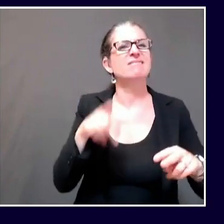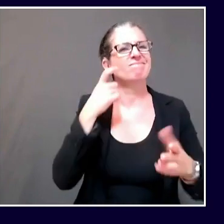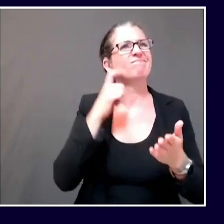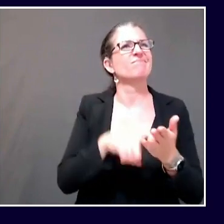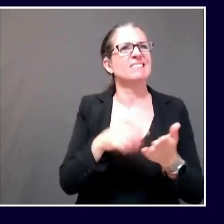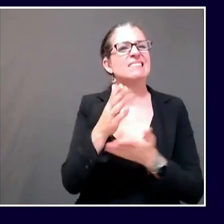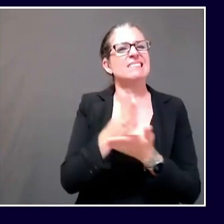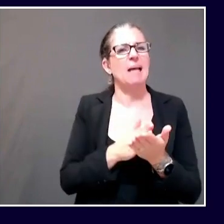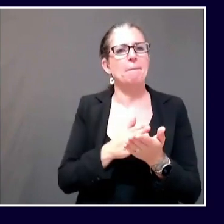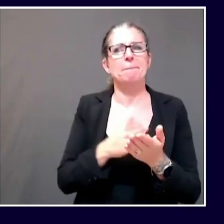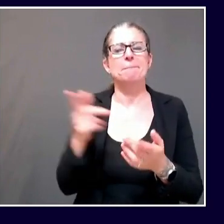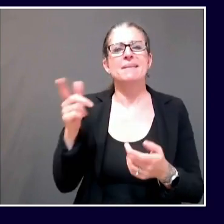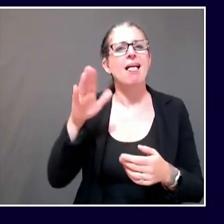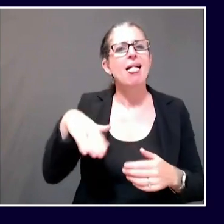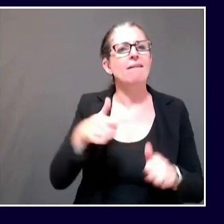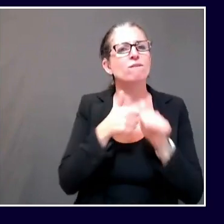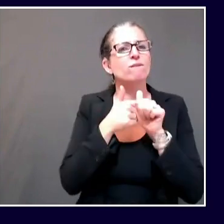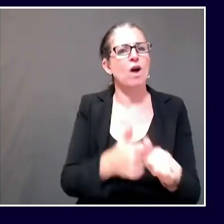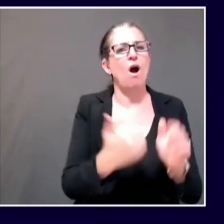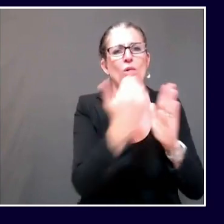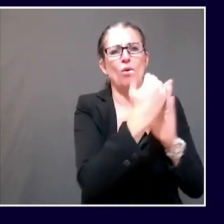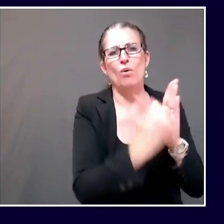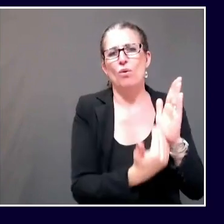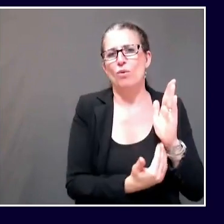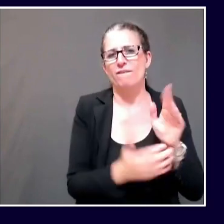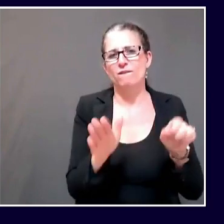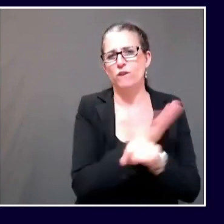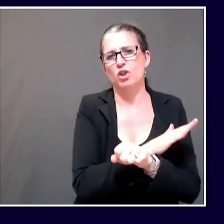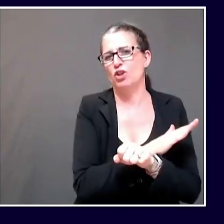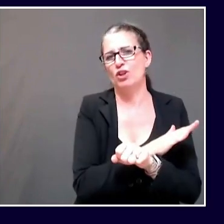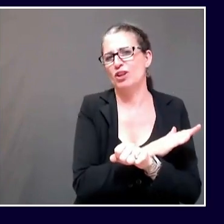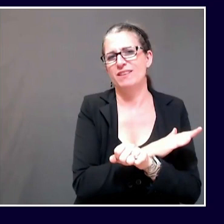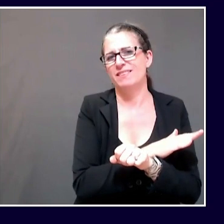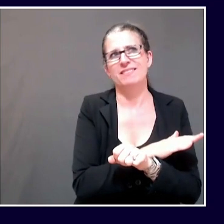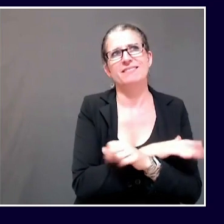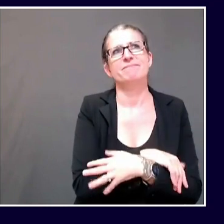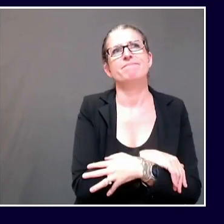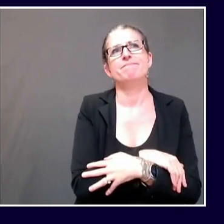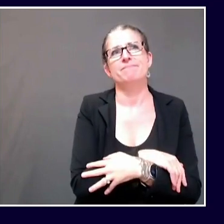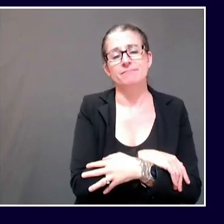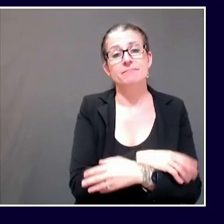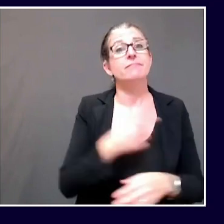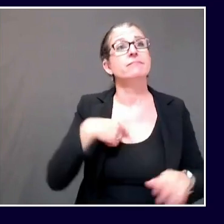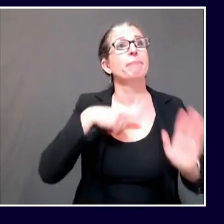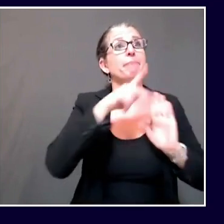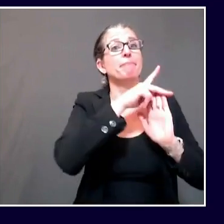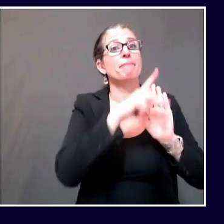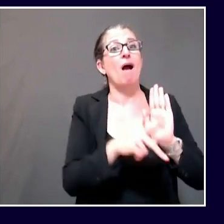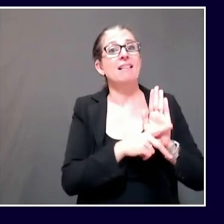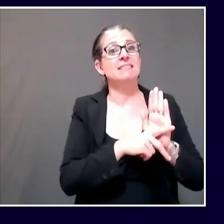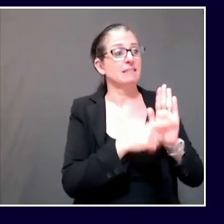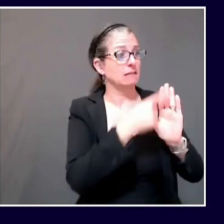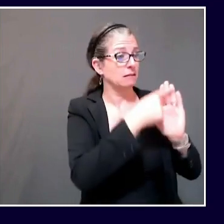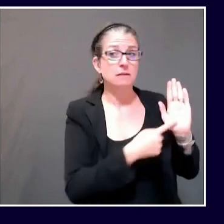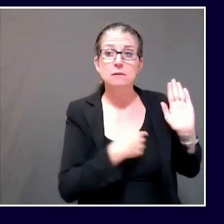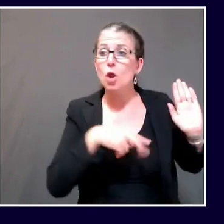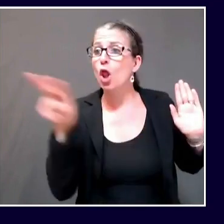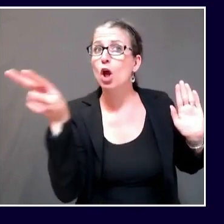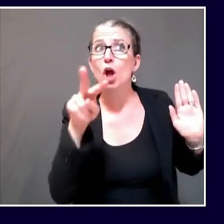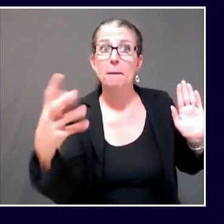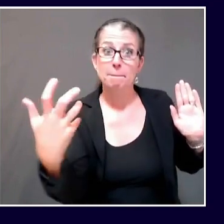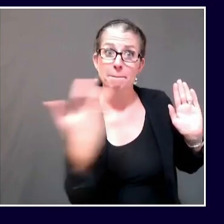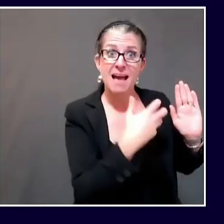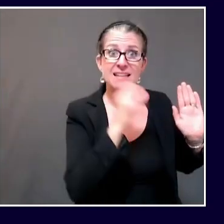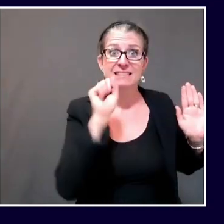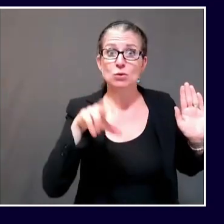a policy of we give you one notice, and if you on the second try don't pass, we do suspend licenses. We have to